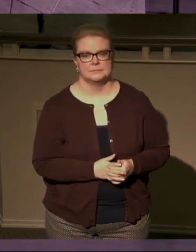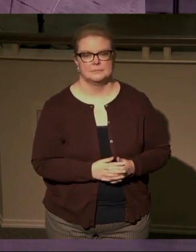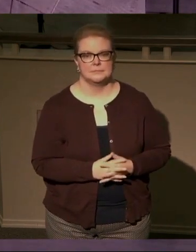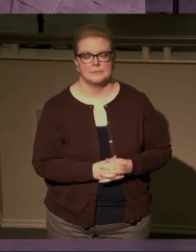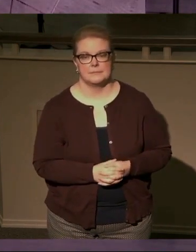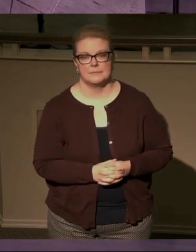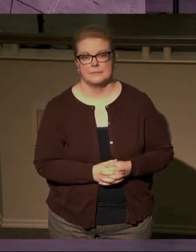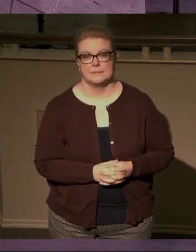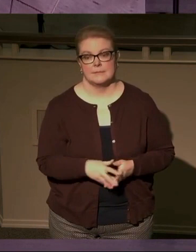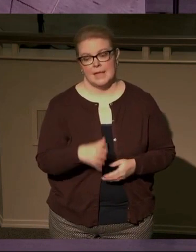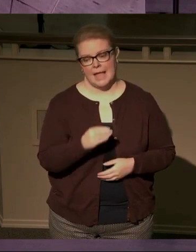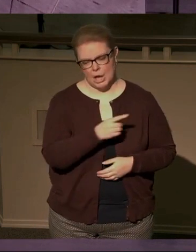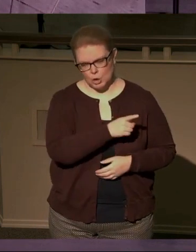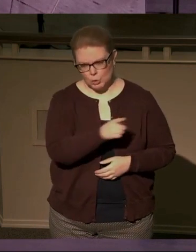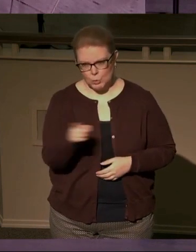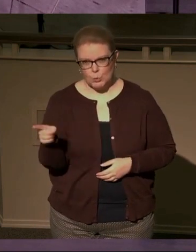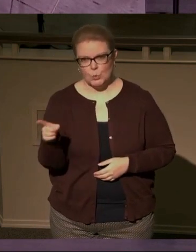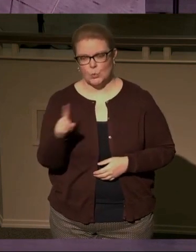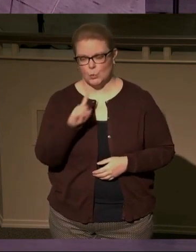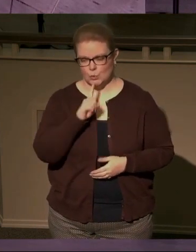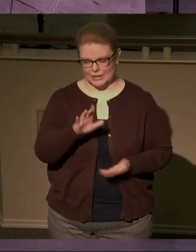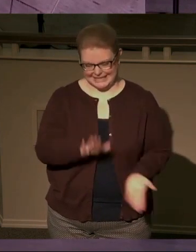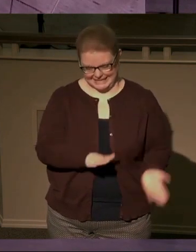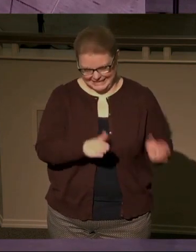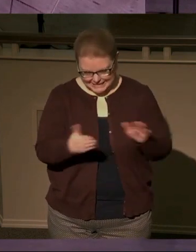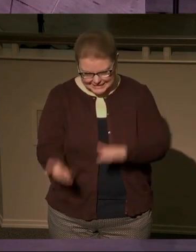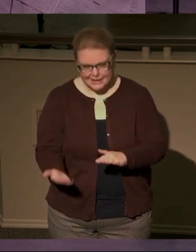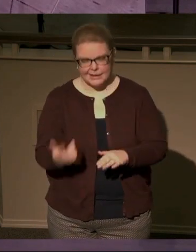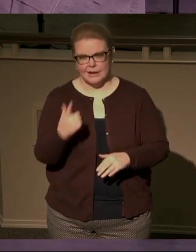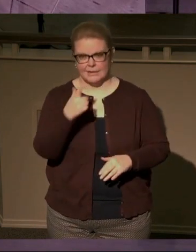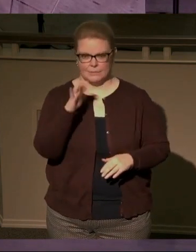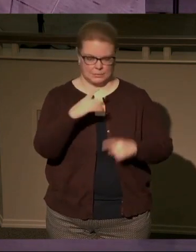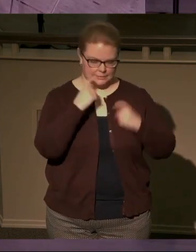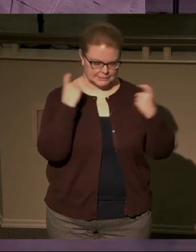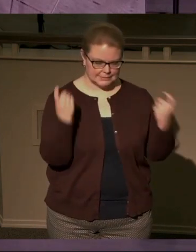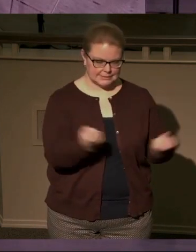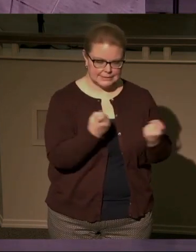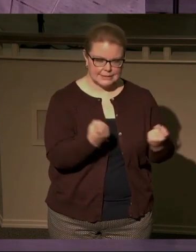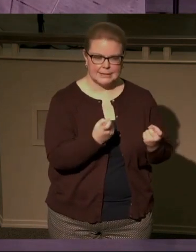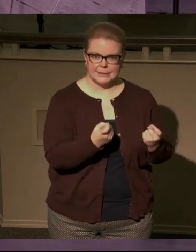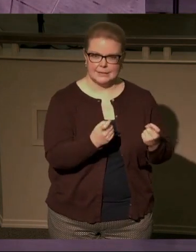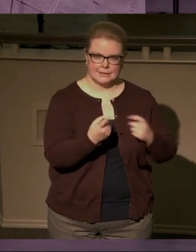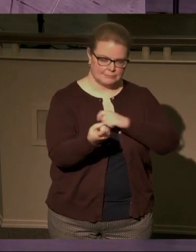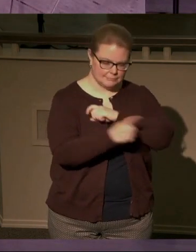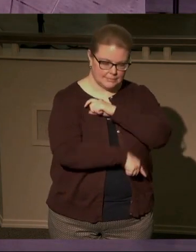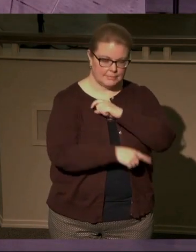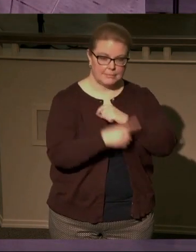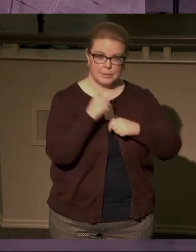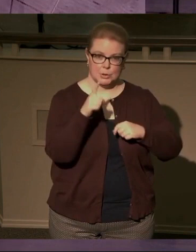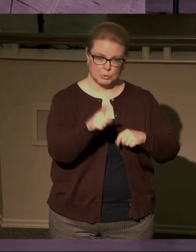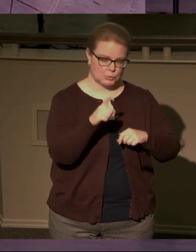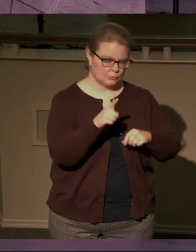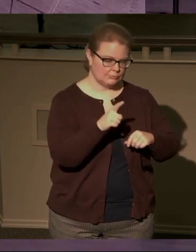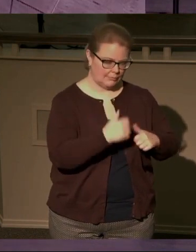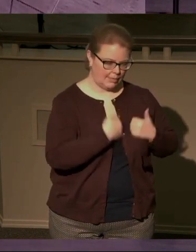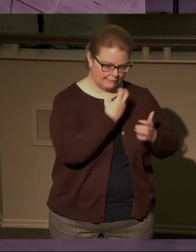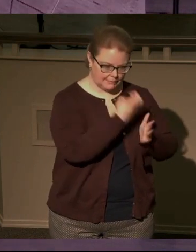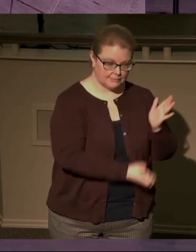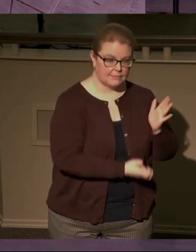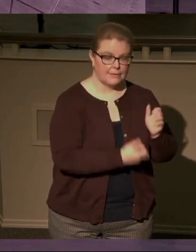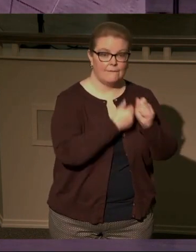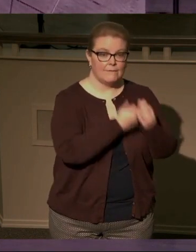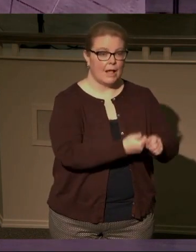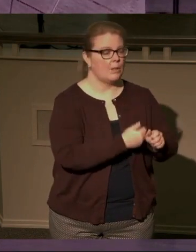And you were dead in the trespasses and sins in which you once walked, following the course of this